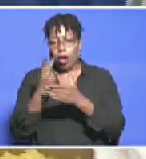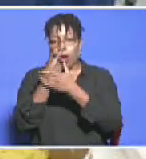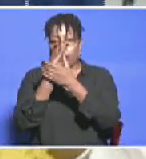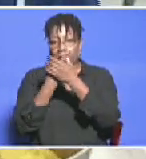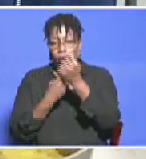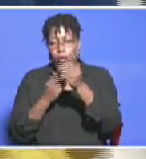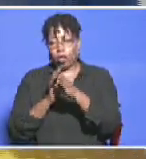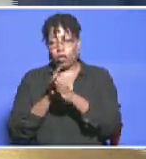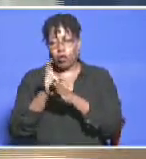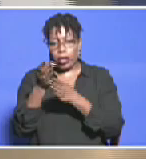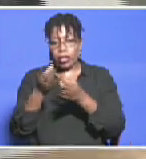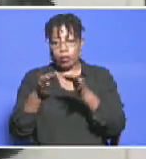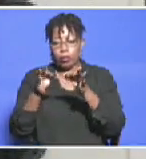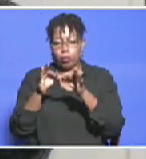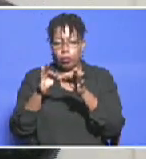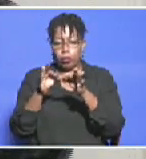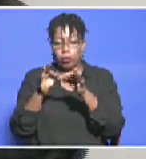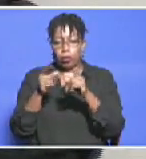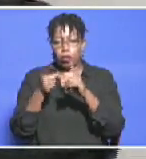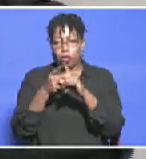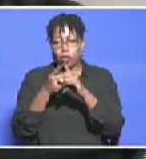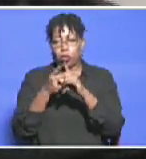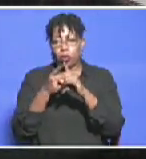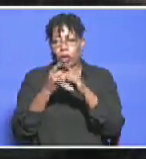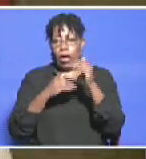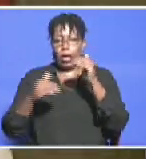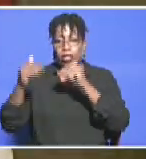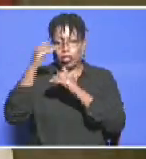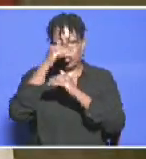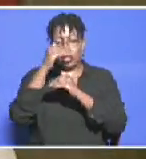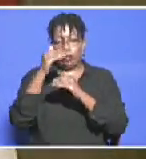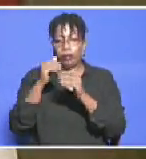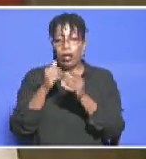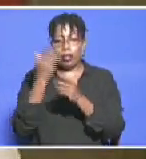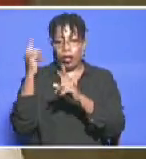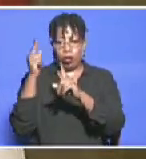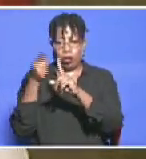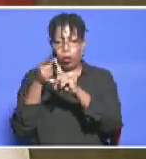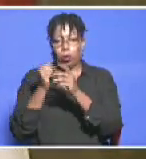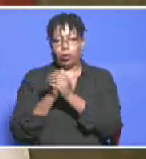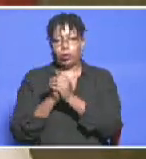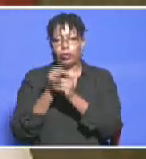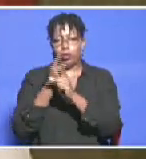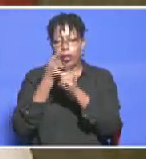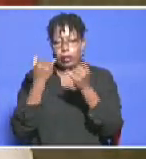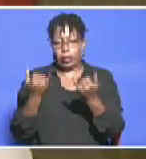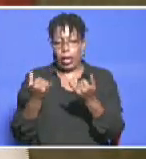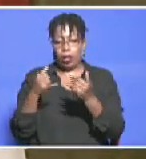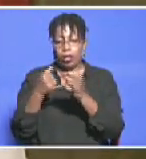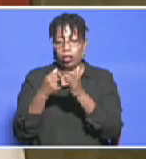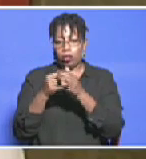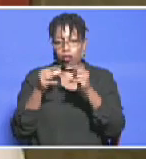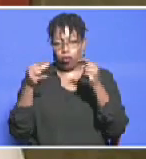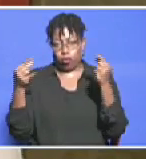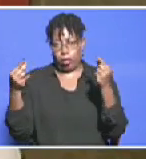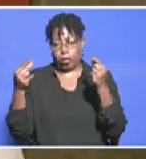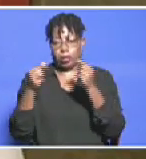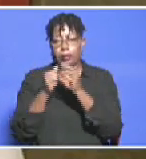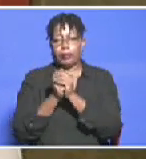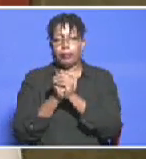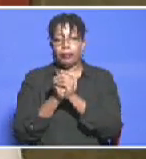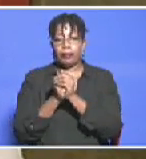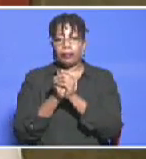careers fair as a vital springboard to achieve their dreams. So far, it has been great, and it